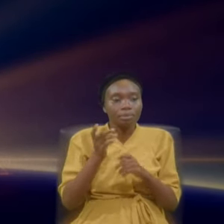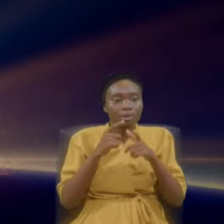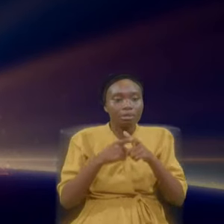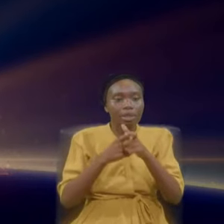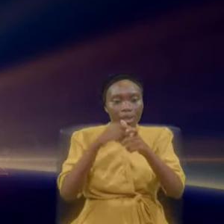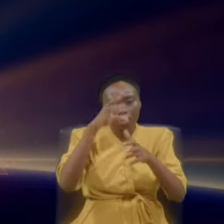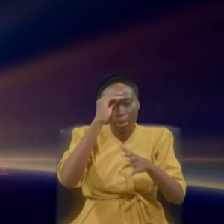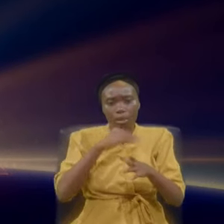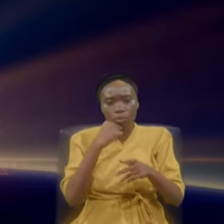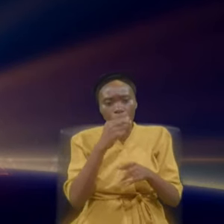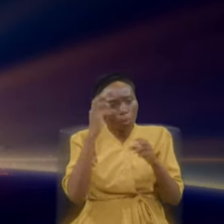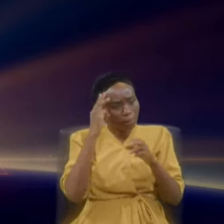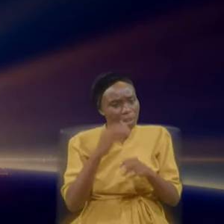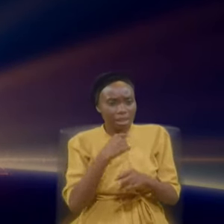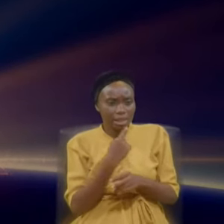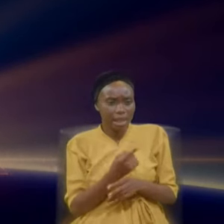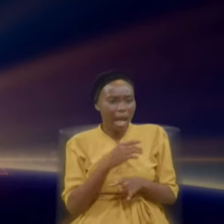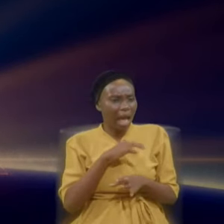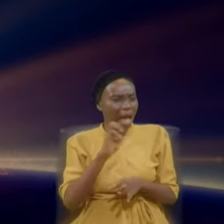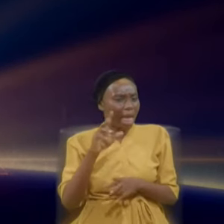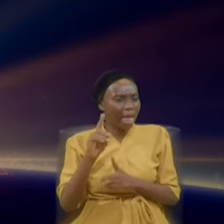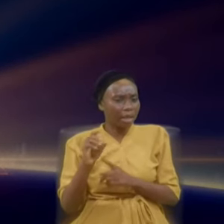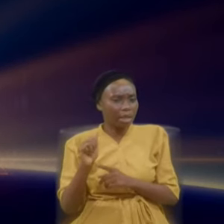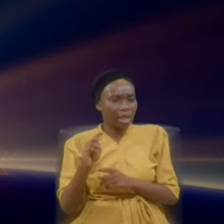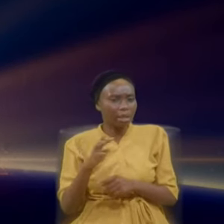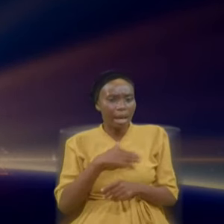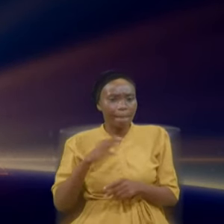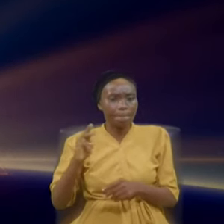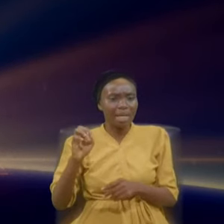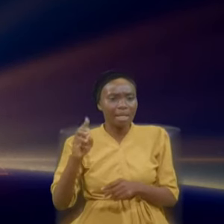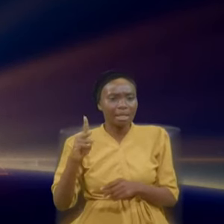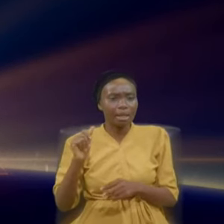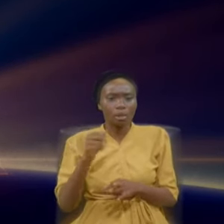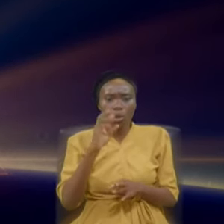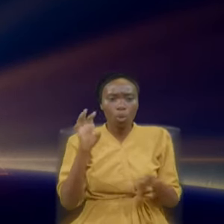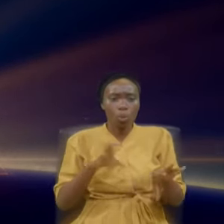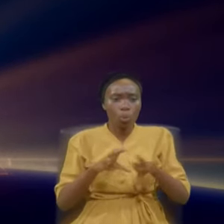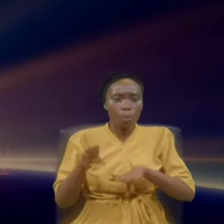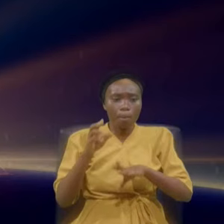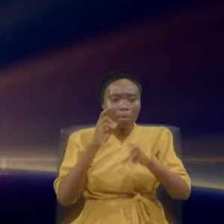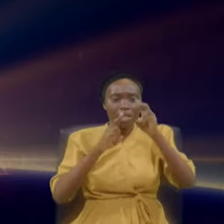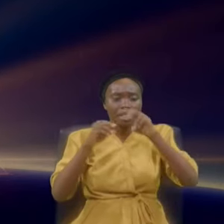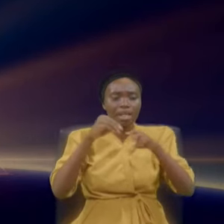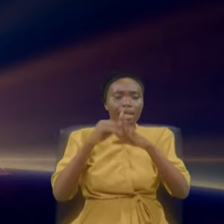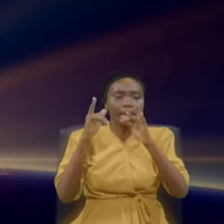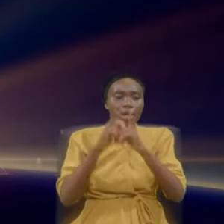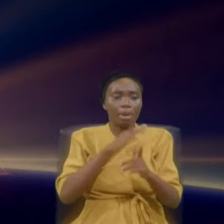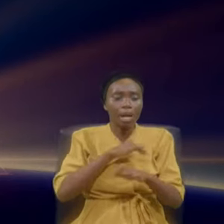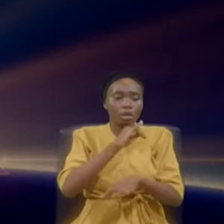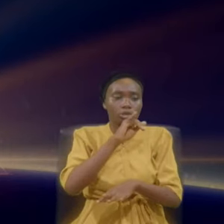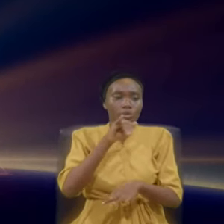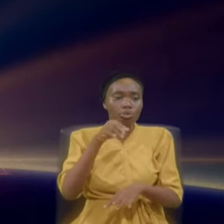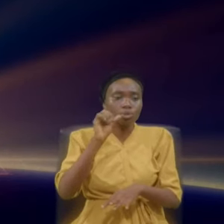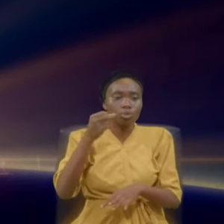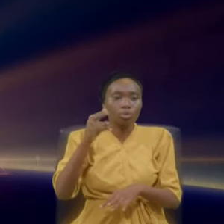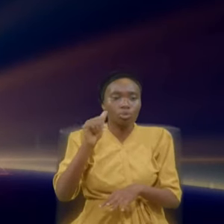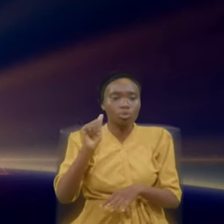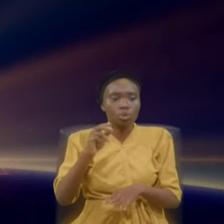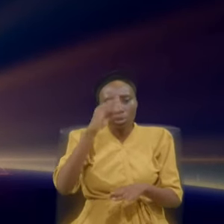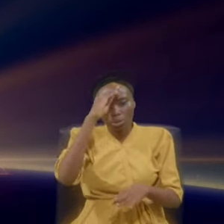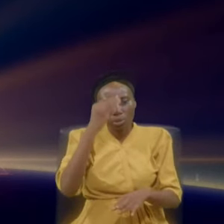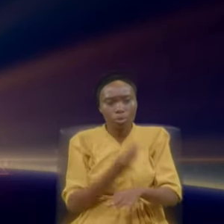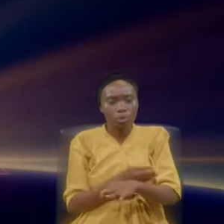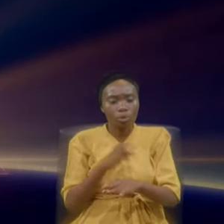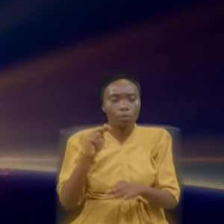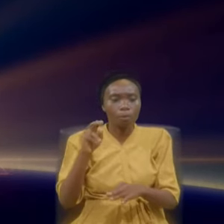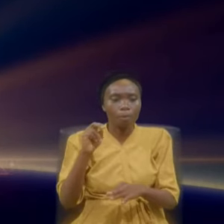and told Moses, and said, Eldad and Medad do prophesy in the camp. And Joshua the son of Nun, the servant of